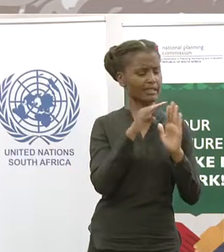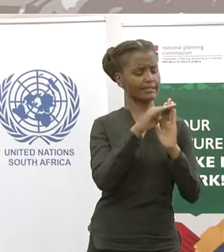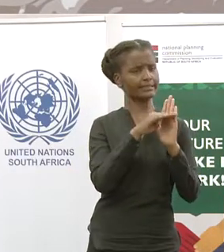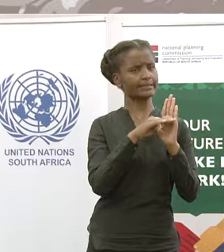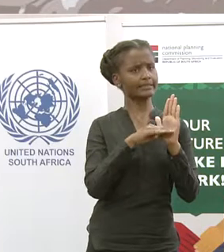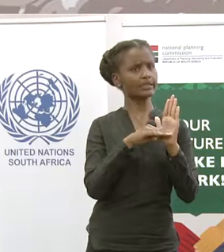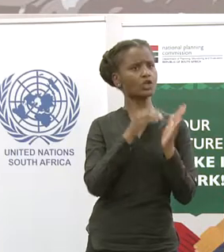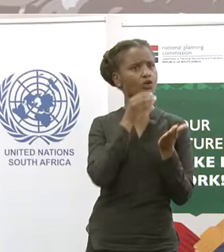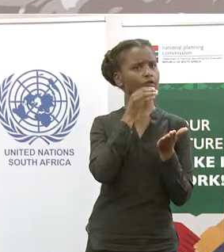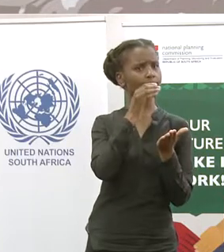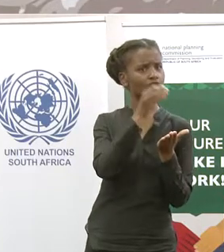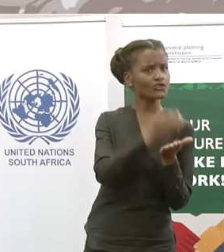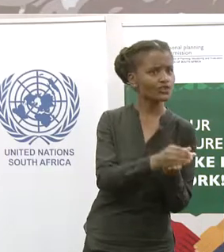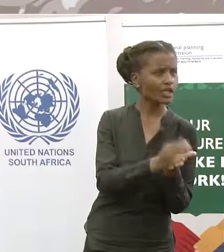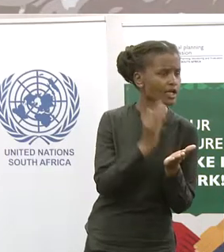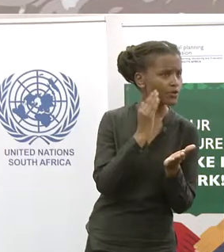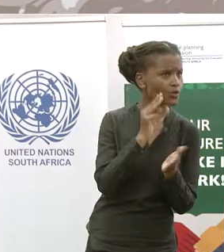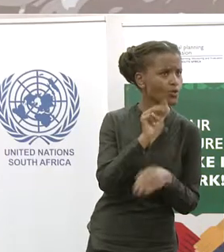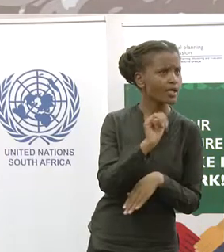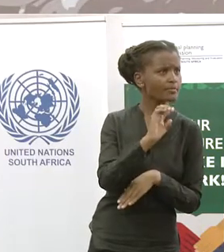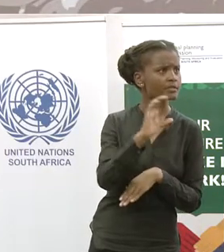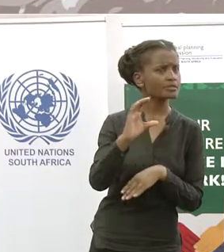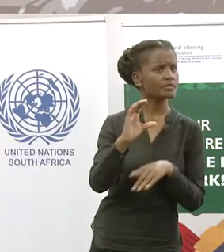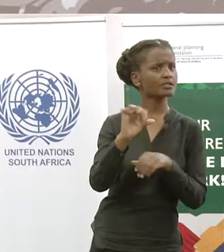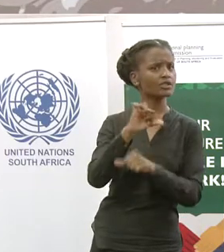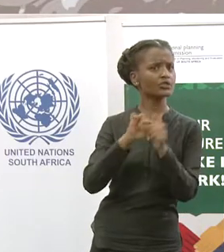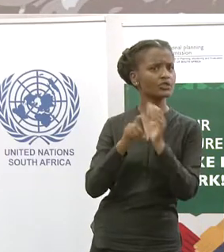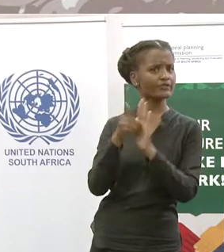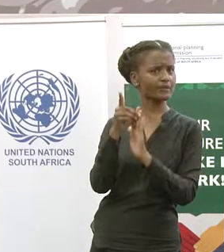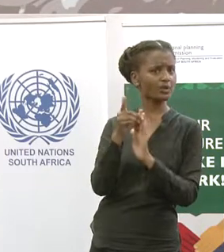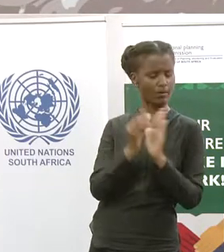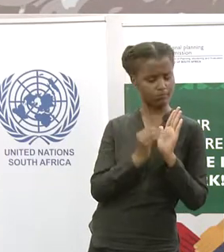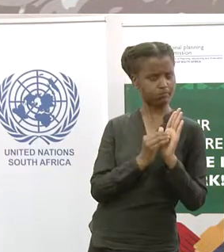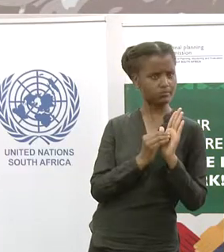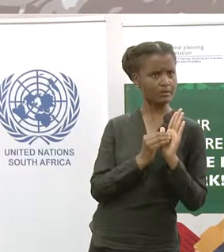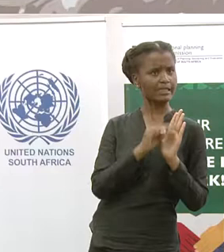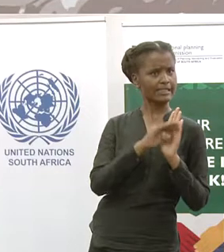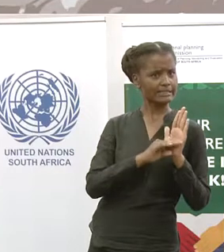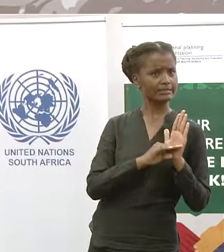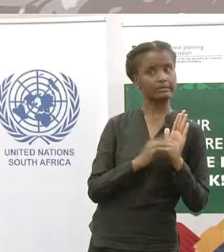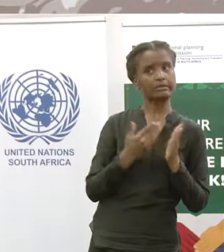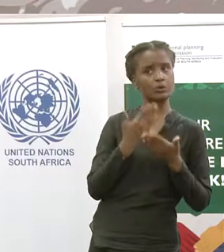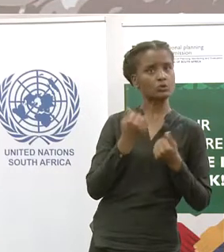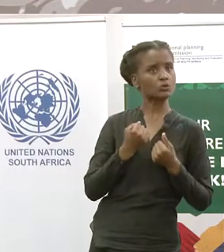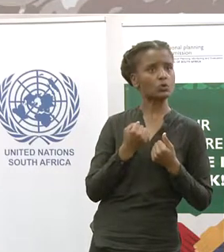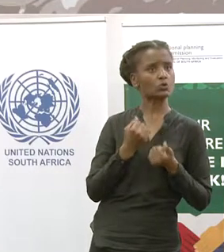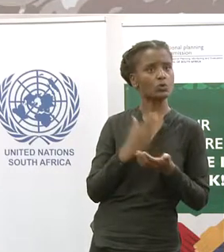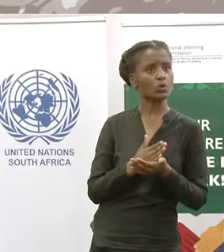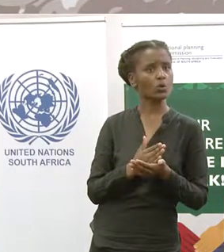not she was able to make it, the MSC for Social Development had indicated that she would be present in